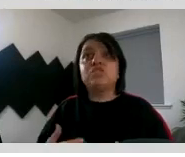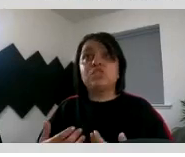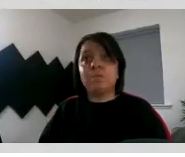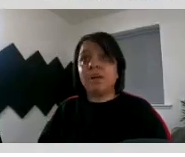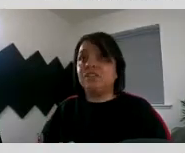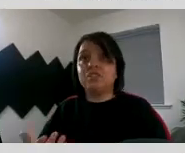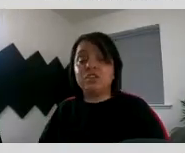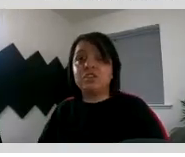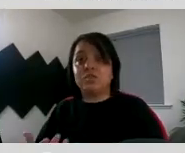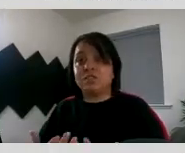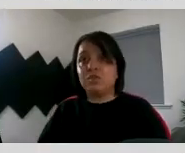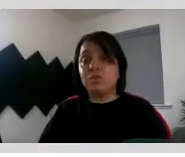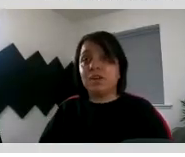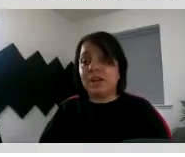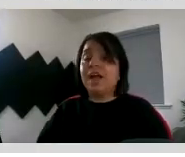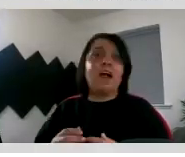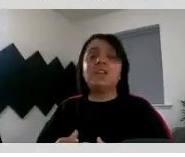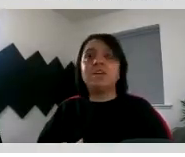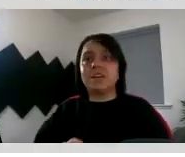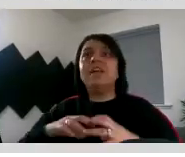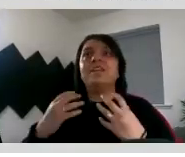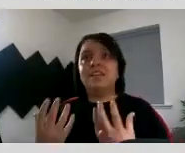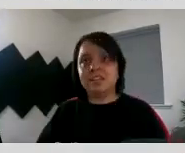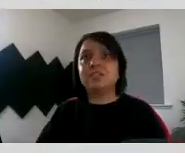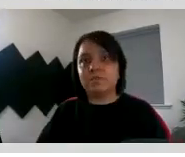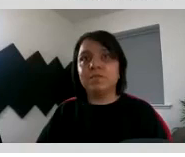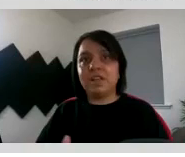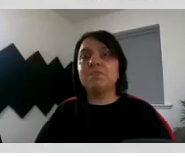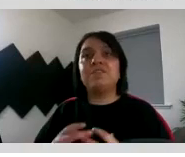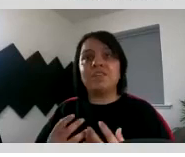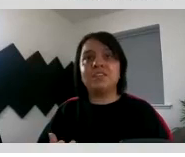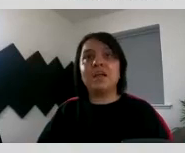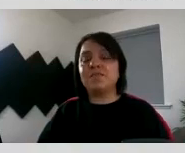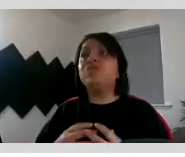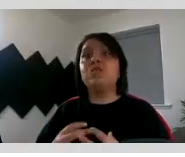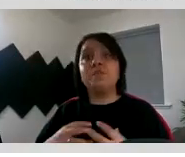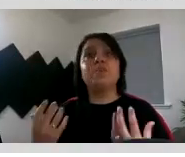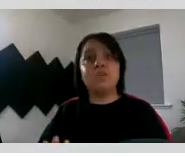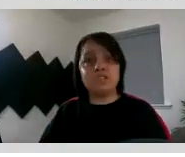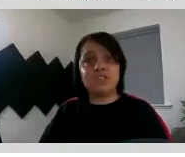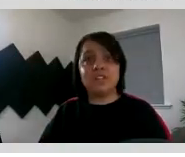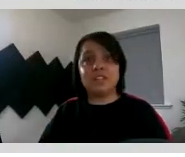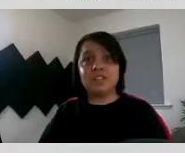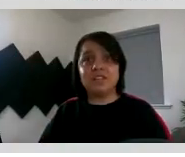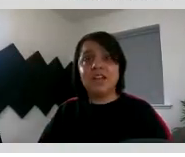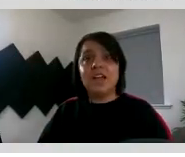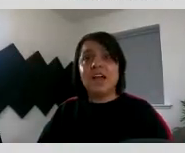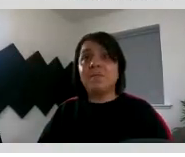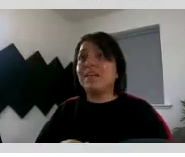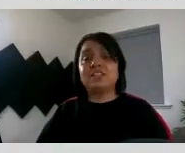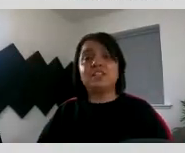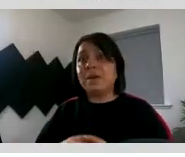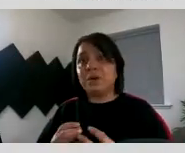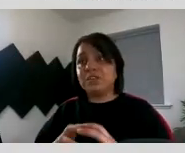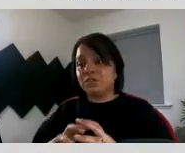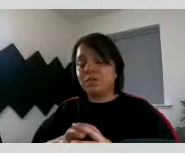just come as students or a skilled worker, and they might say, let's be friends. They do build communities like this. And that's